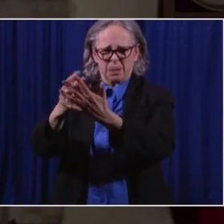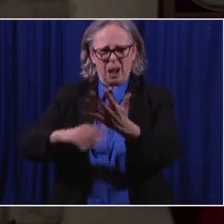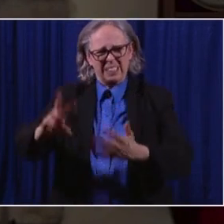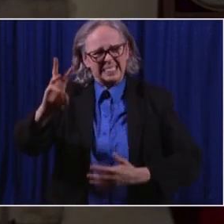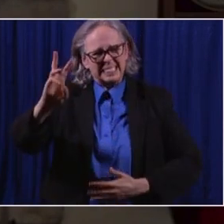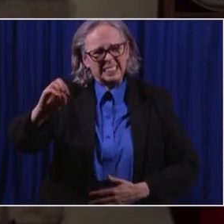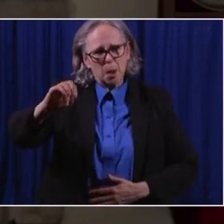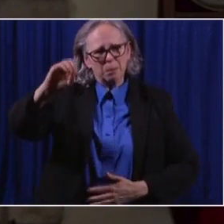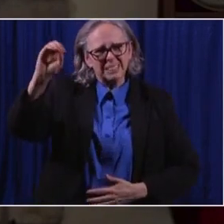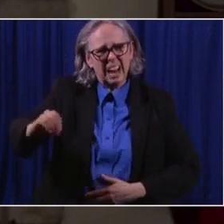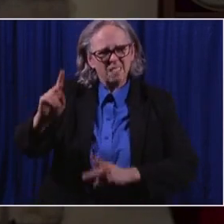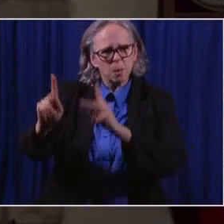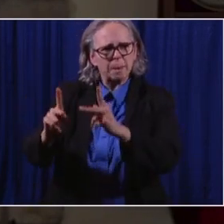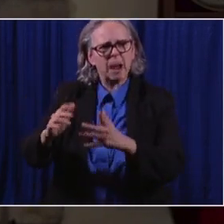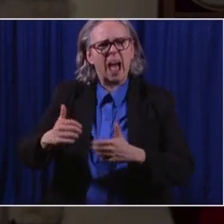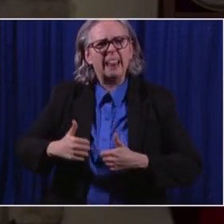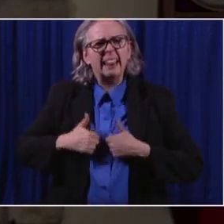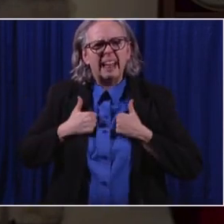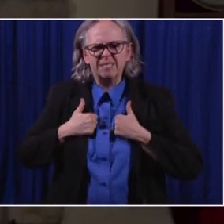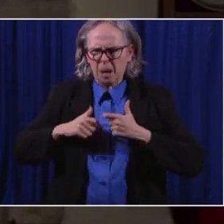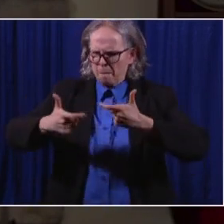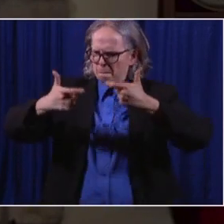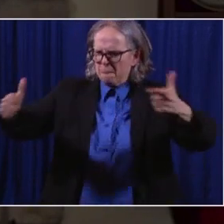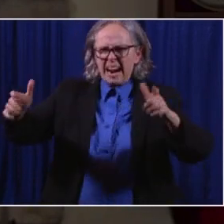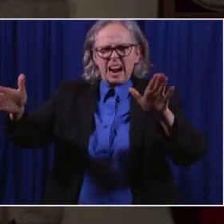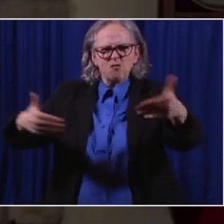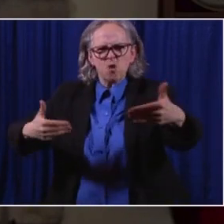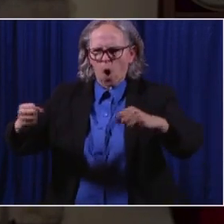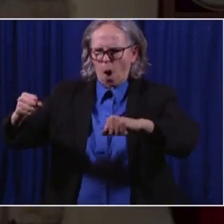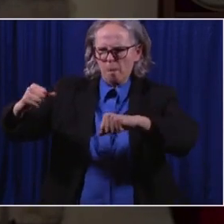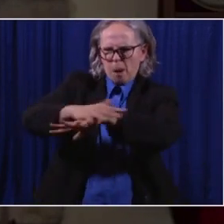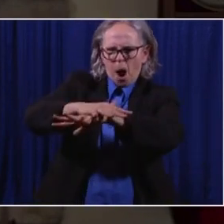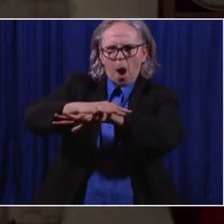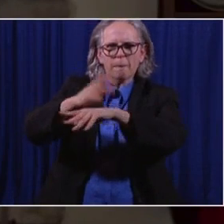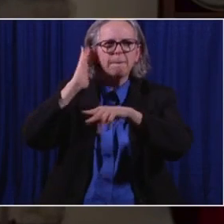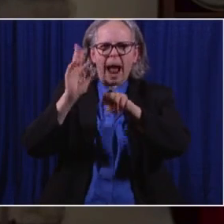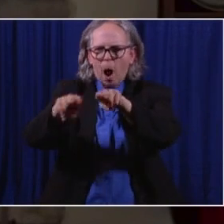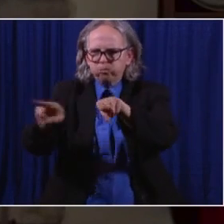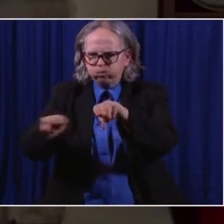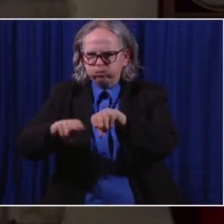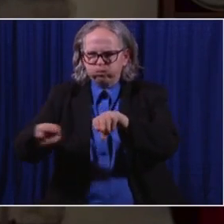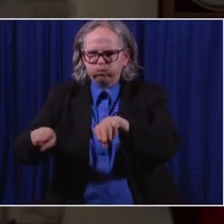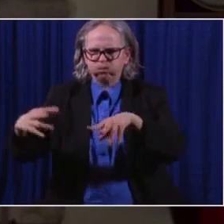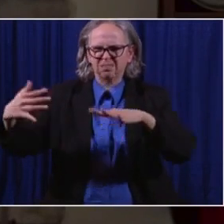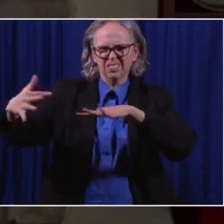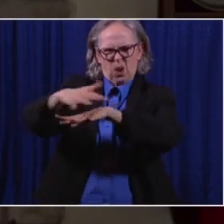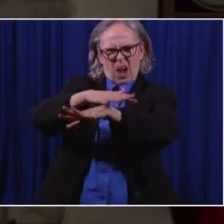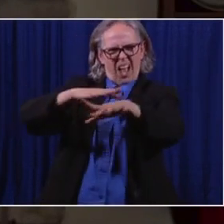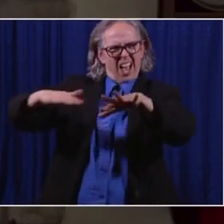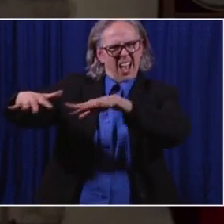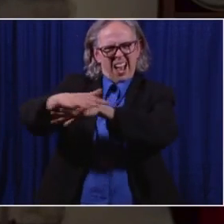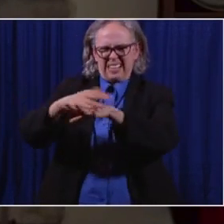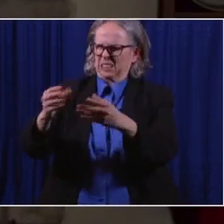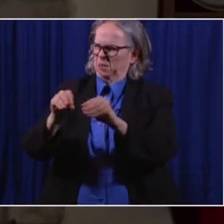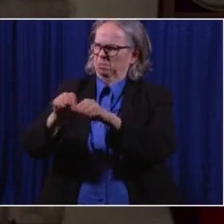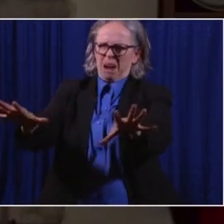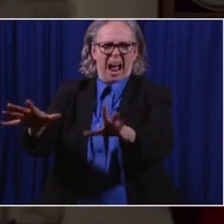which spreads very much so. At some point, again, not sure exactly